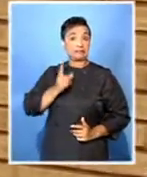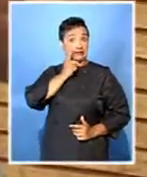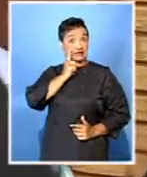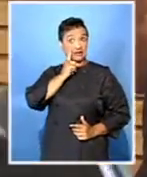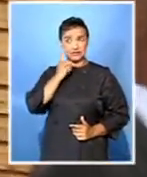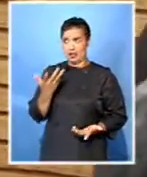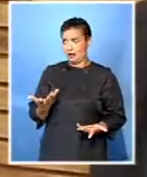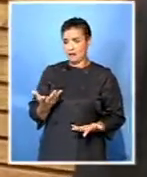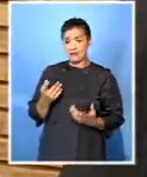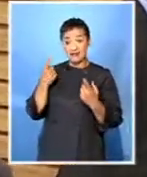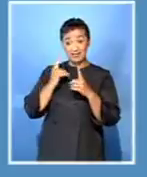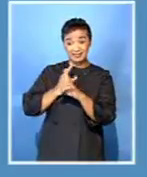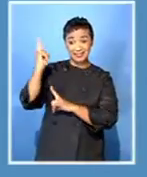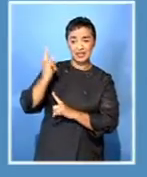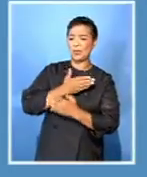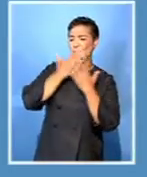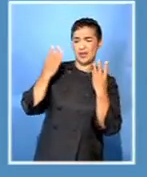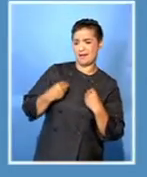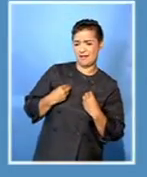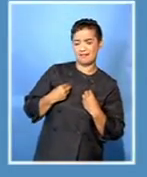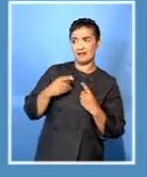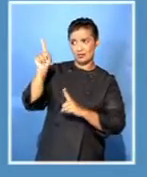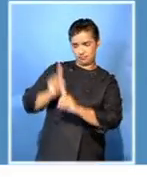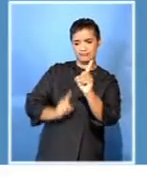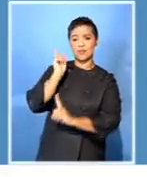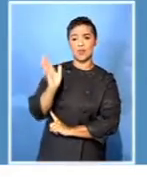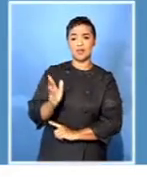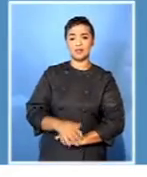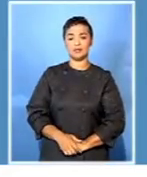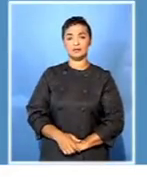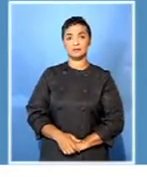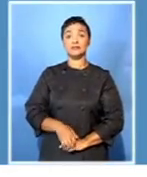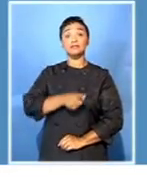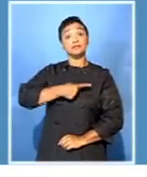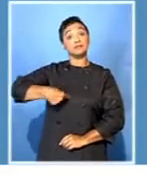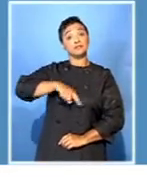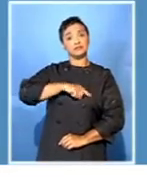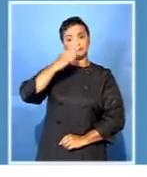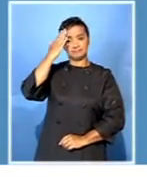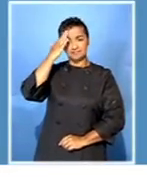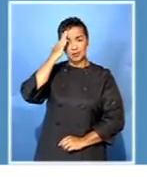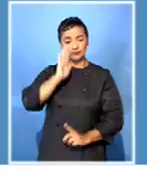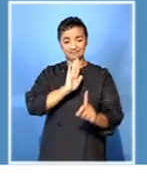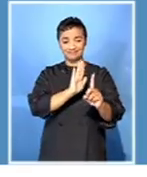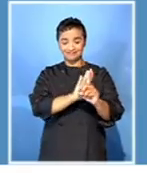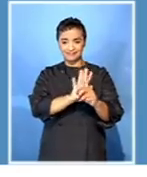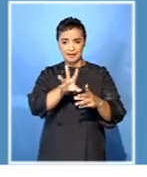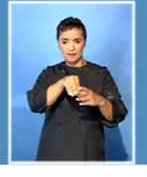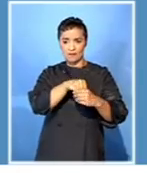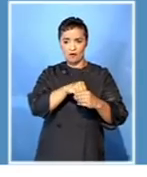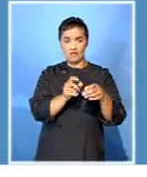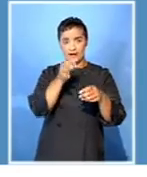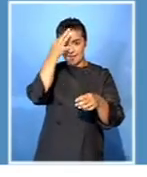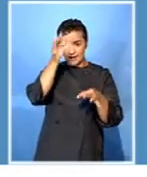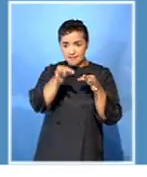see any prospect of success. All what we do know is that he is implicated, his family is implicated.